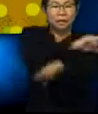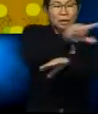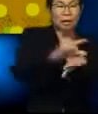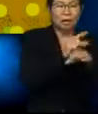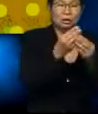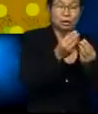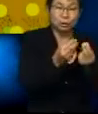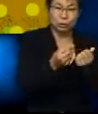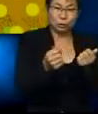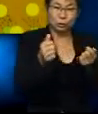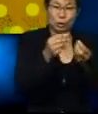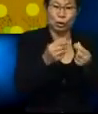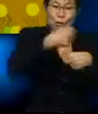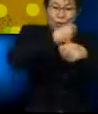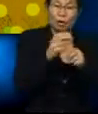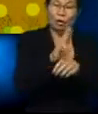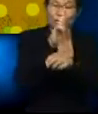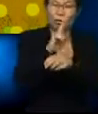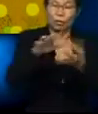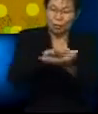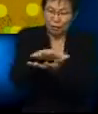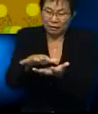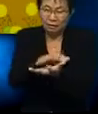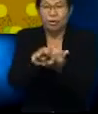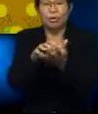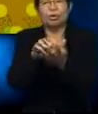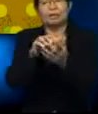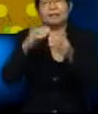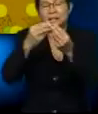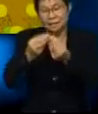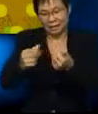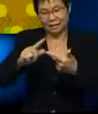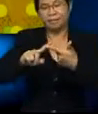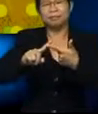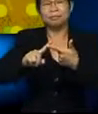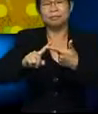Garden soil is made up of a mixture of sand,